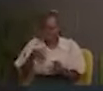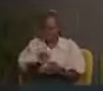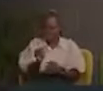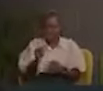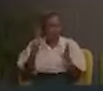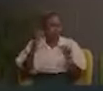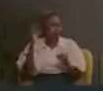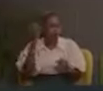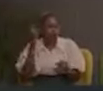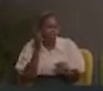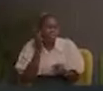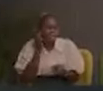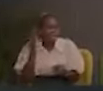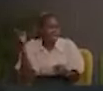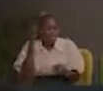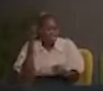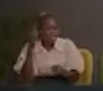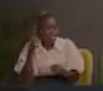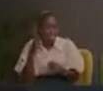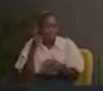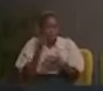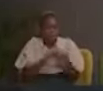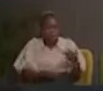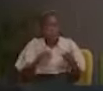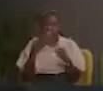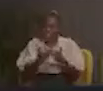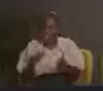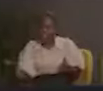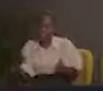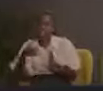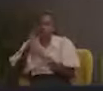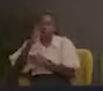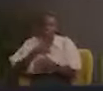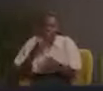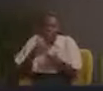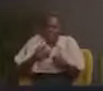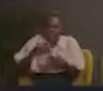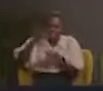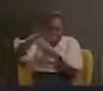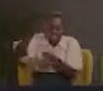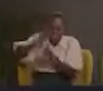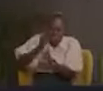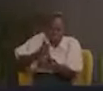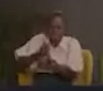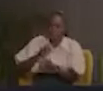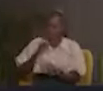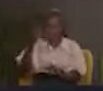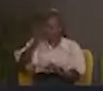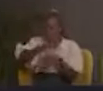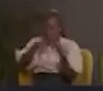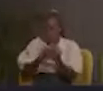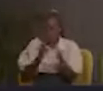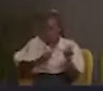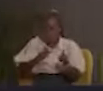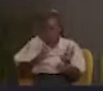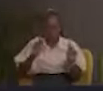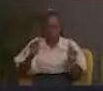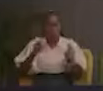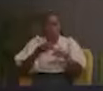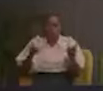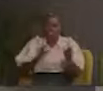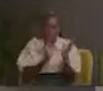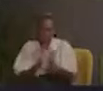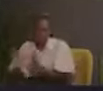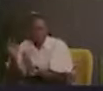into the heart of any man. The things that God has in store, not for everybody, prepared for them that love him. Verse 10